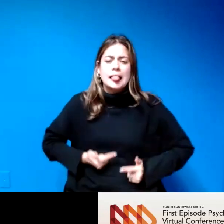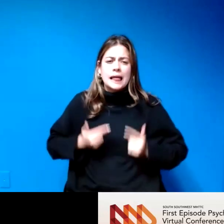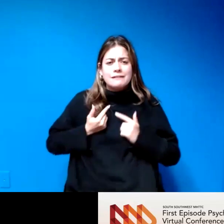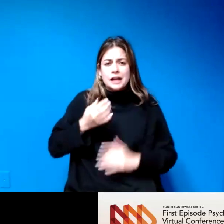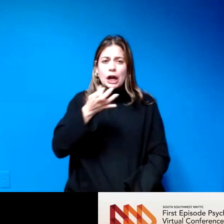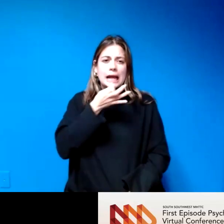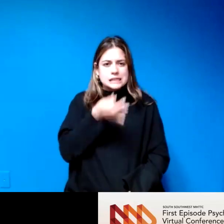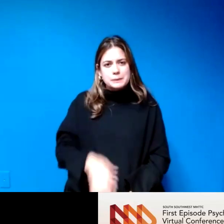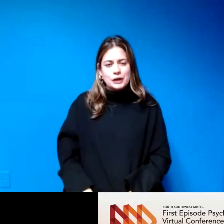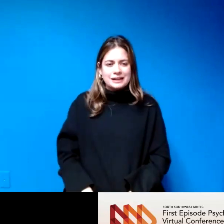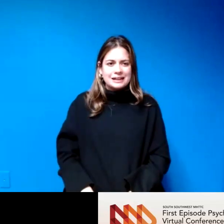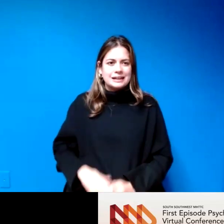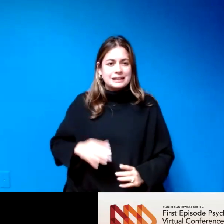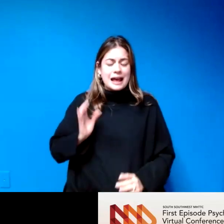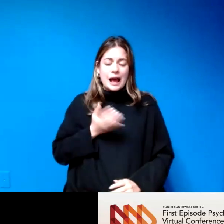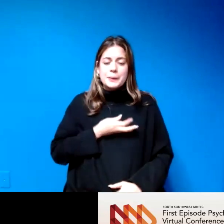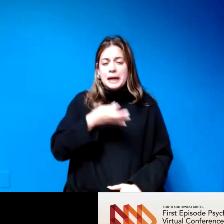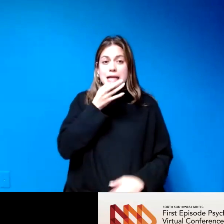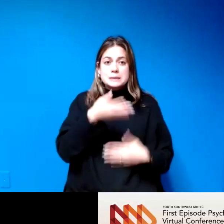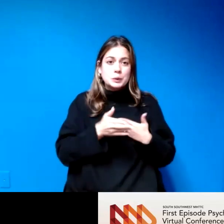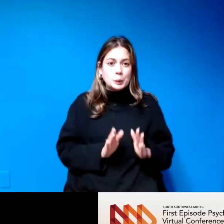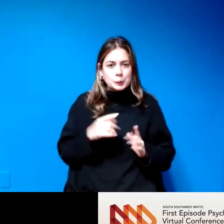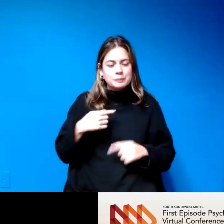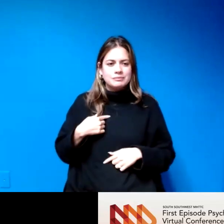hat, expert room for too long.